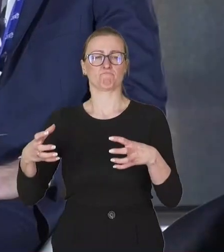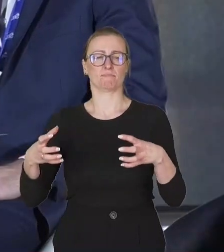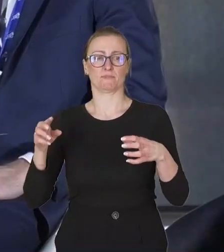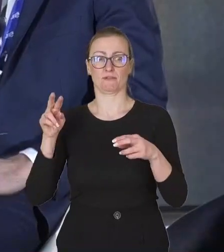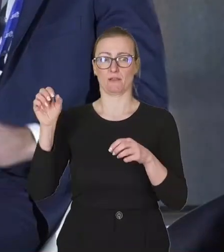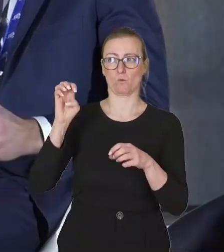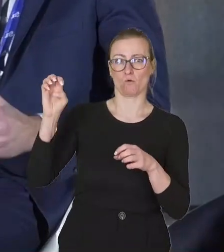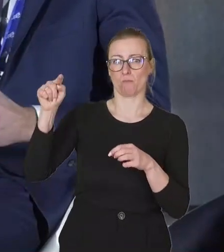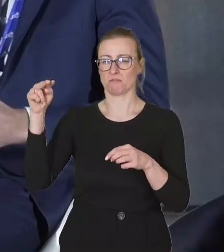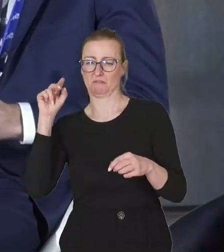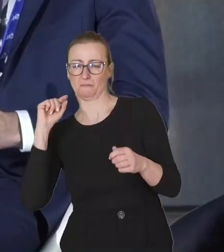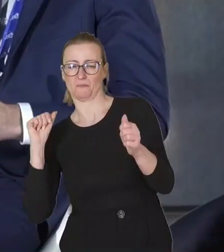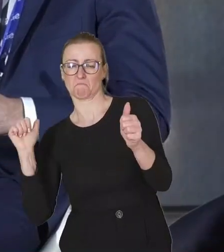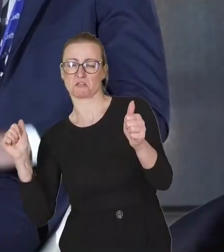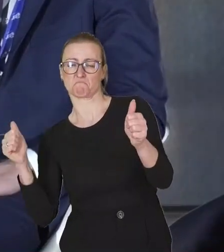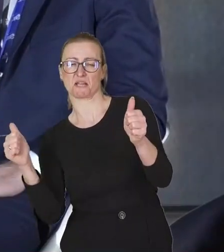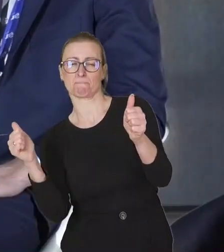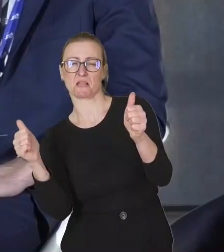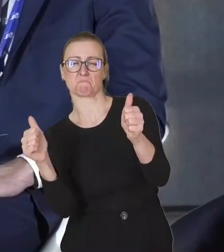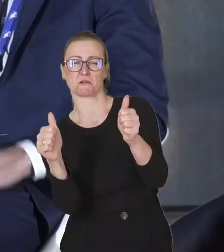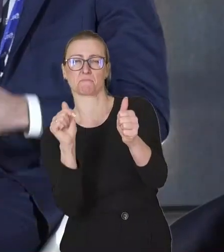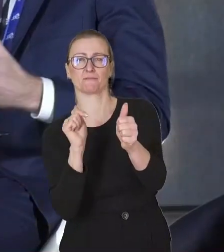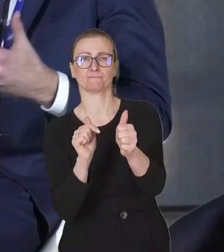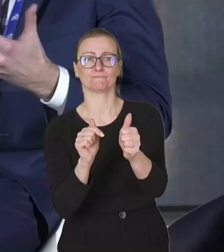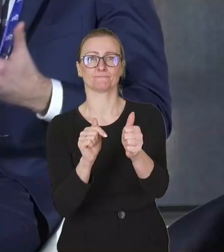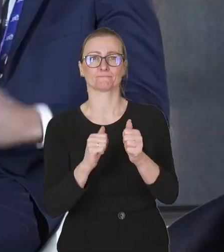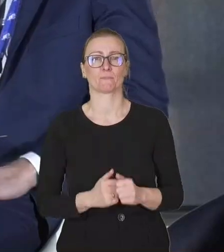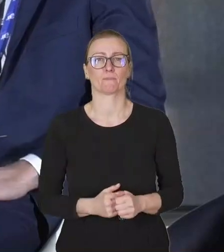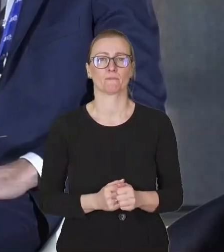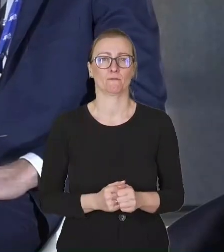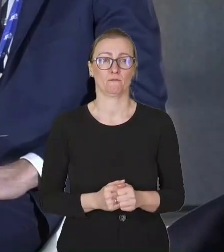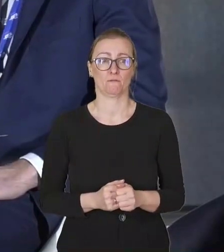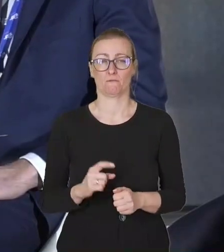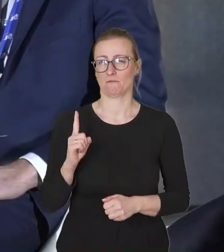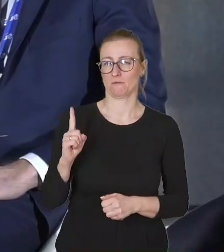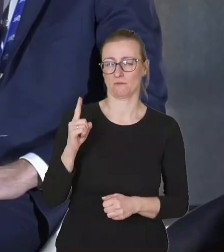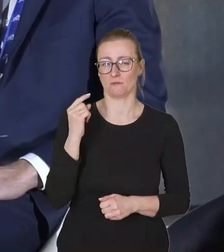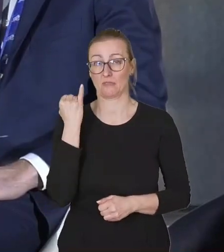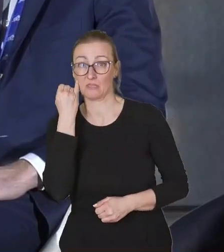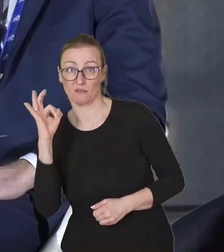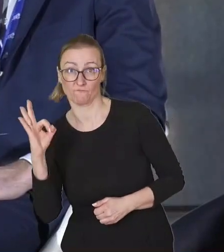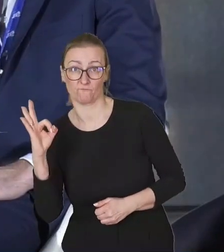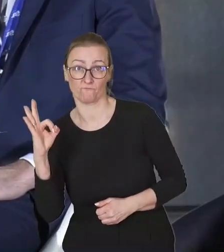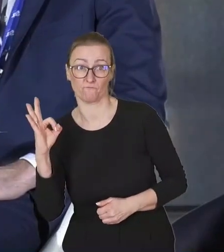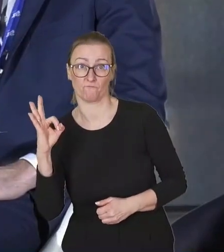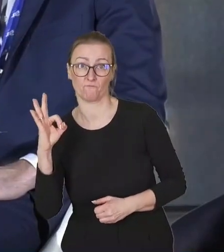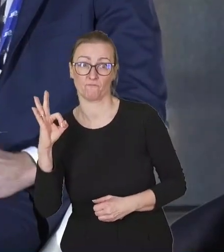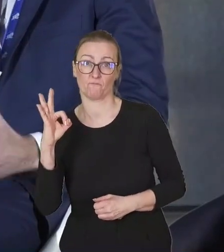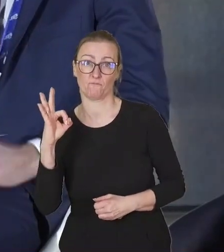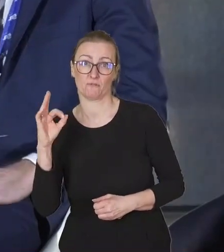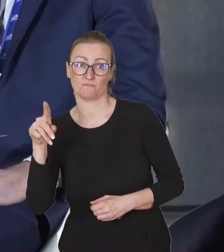financial perspective, there is less and less support for entrepreneurs for those fast developing regions.